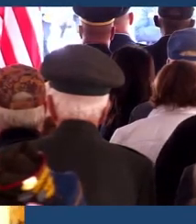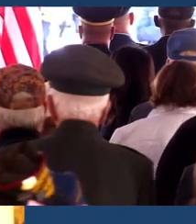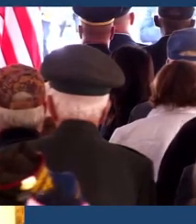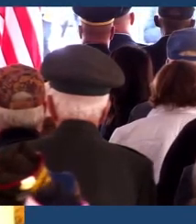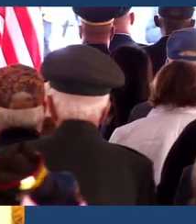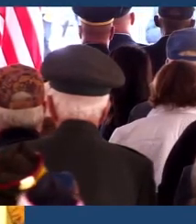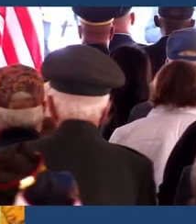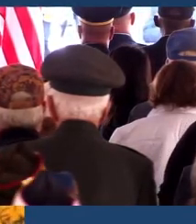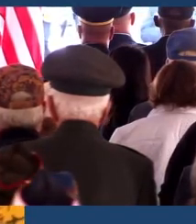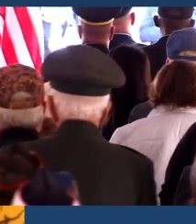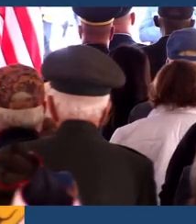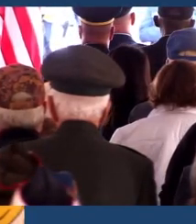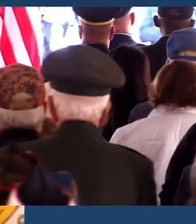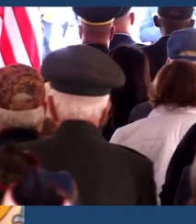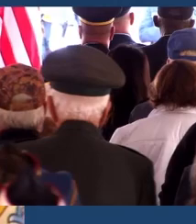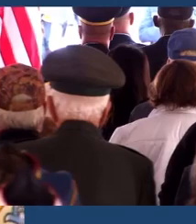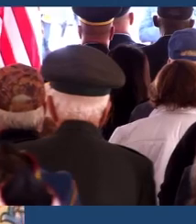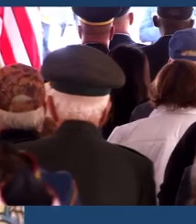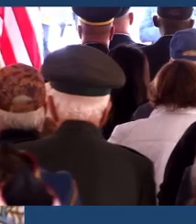Present the colors.